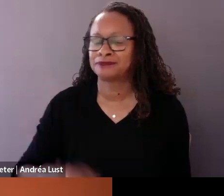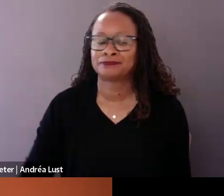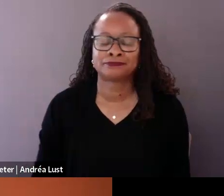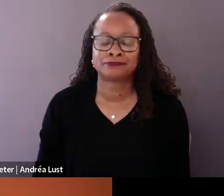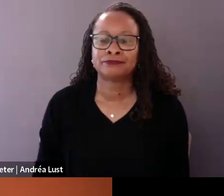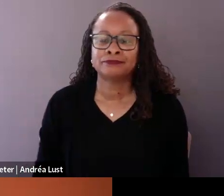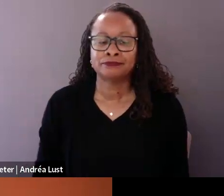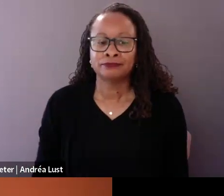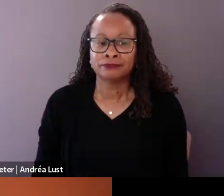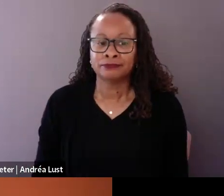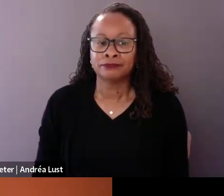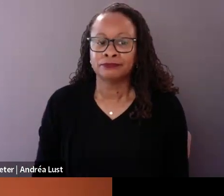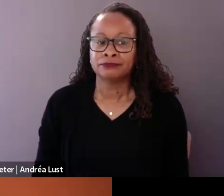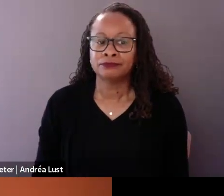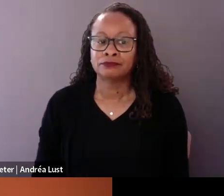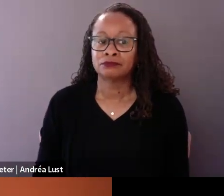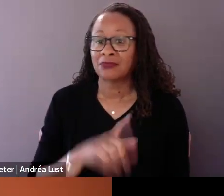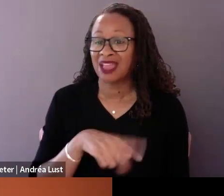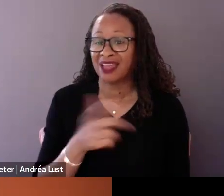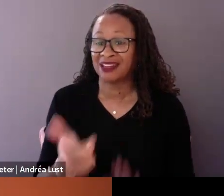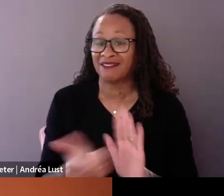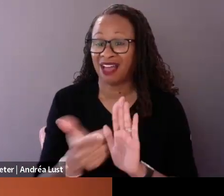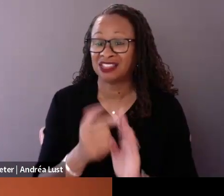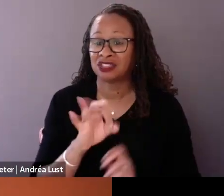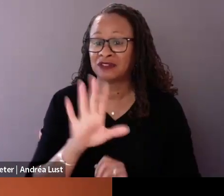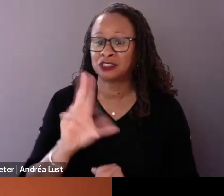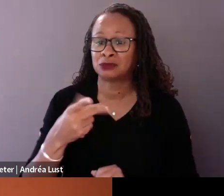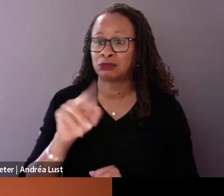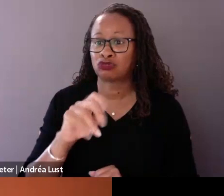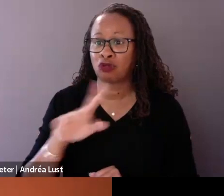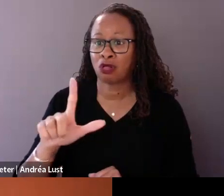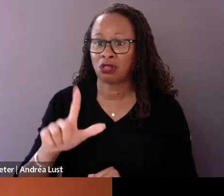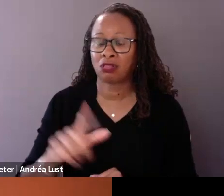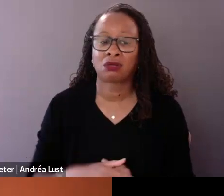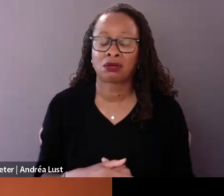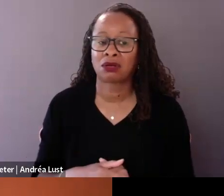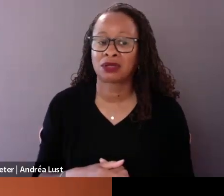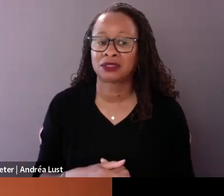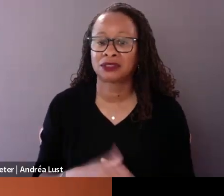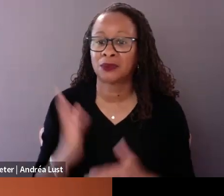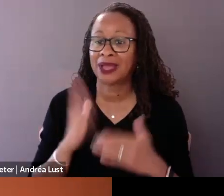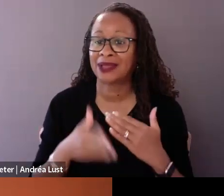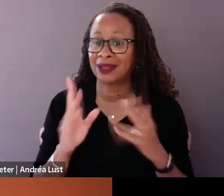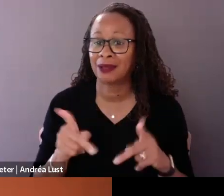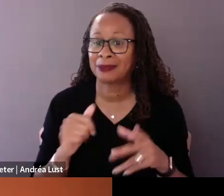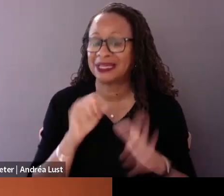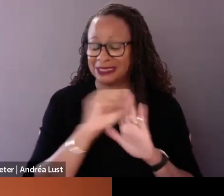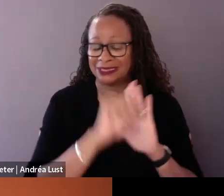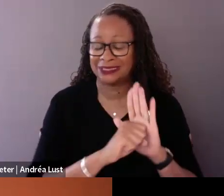basically violated his parole, so ended up in state